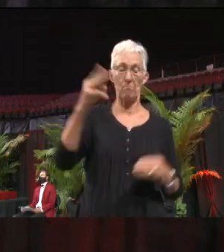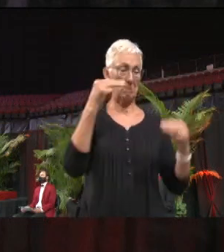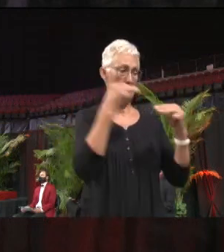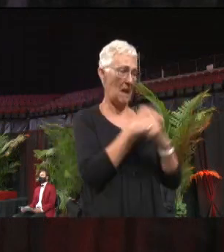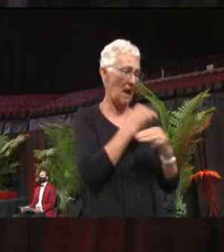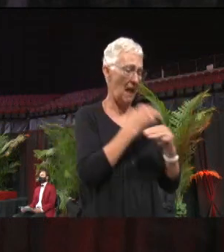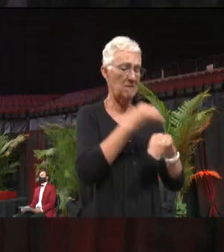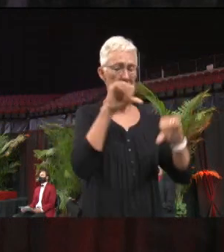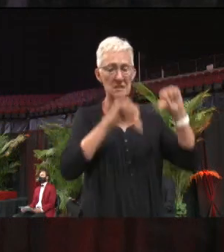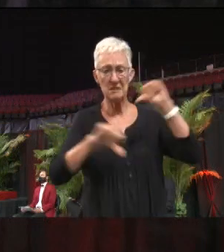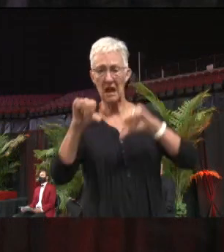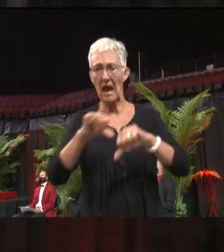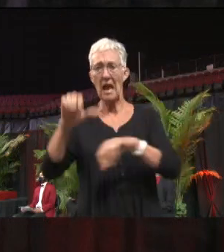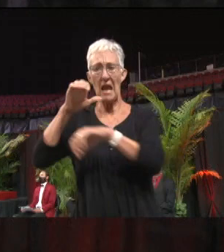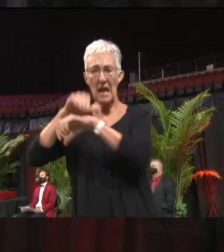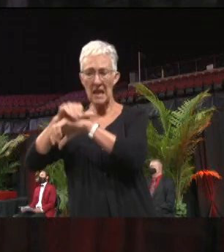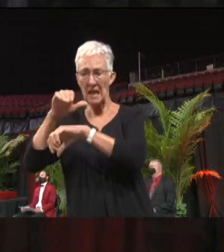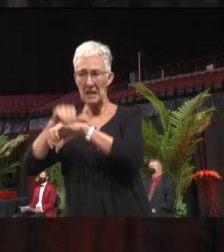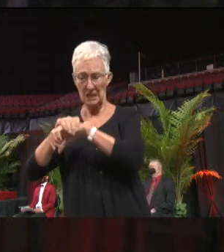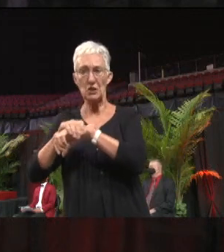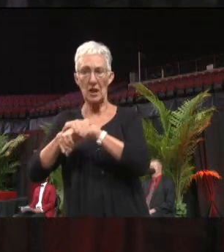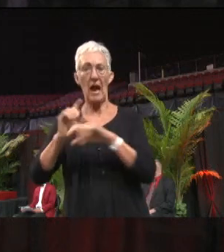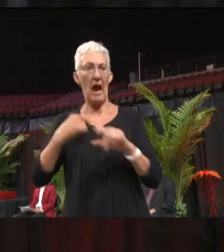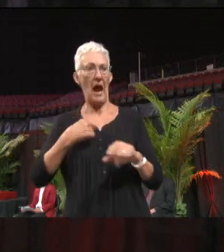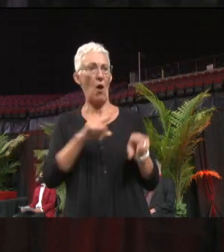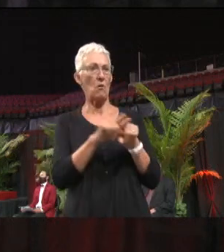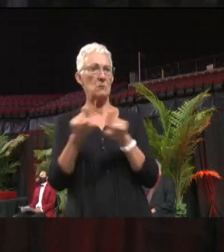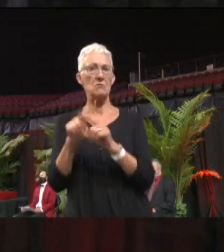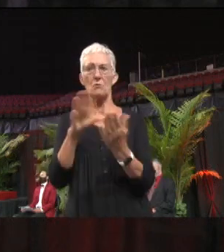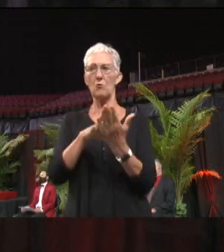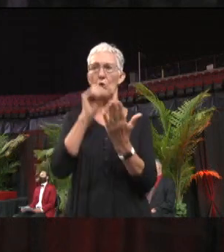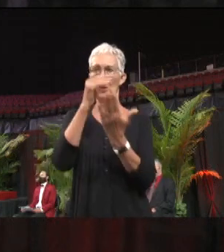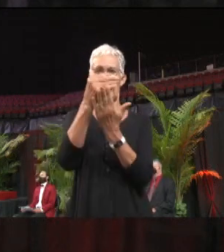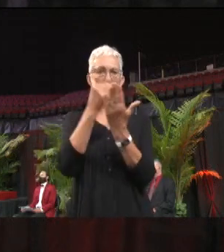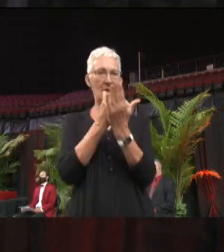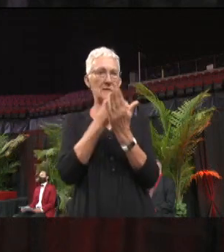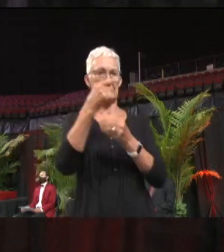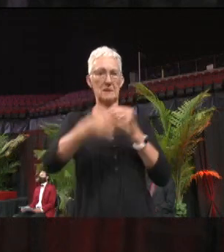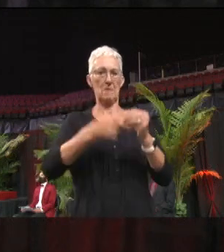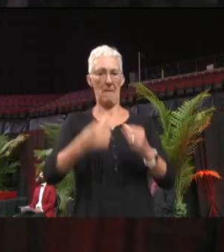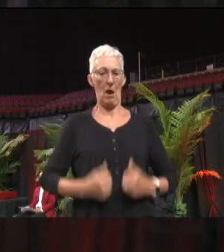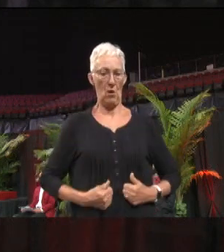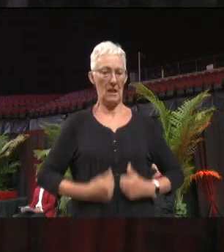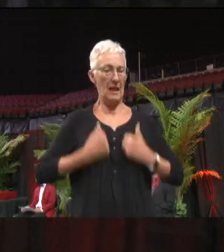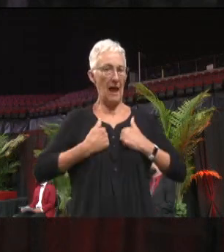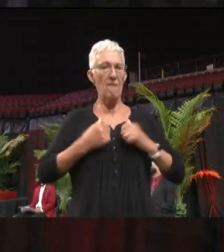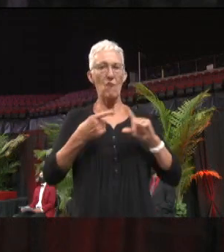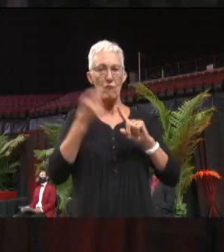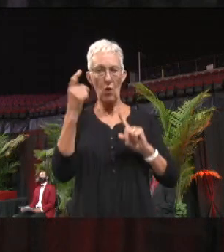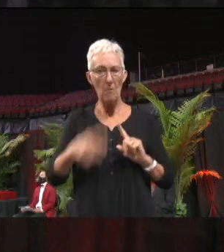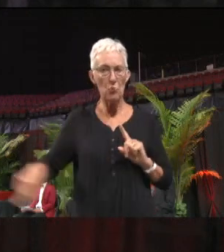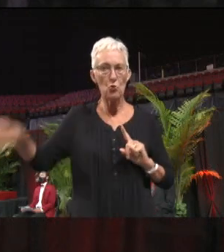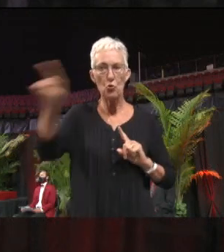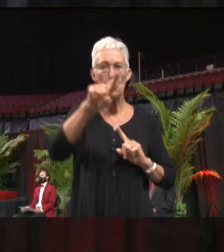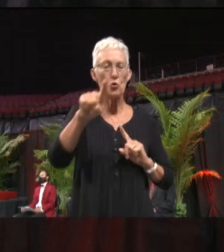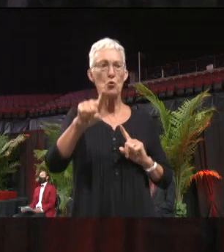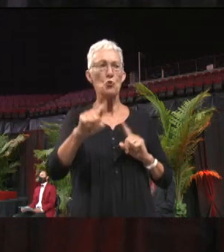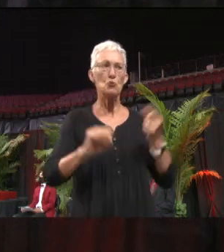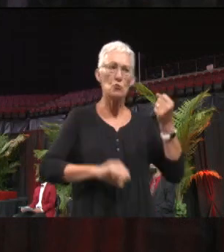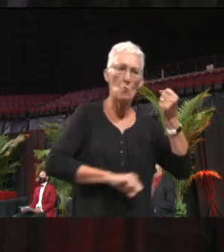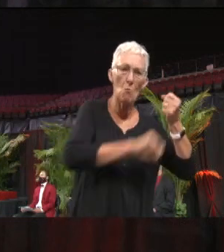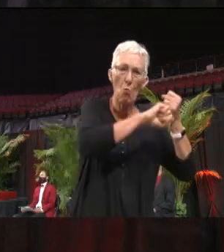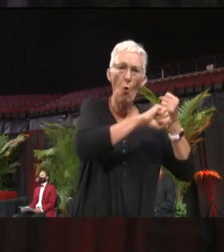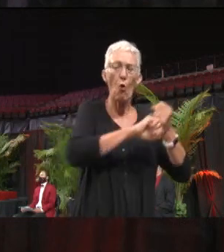my teachers, I learned the lessons of life from all of you. I learned about loyalty, betrayal, perseverance,